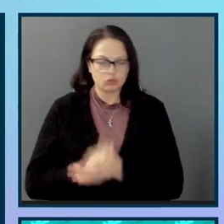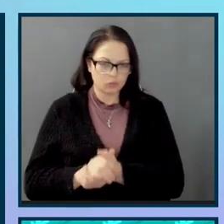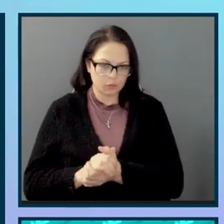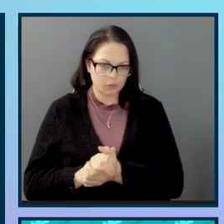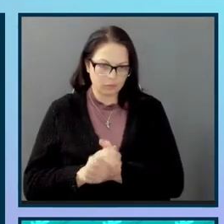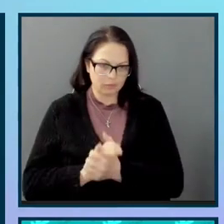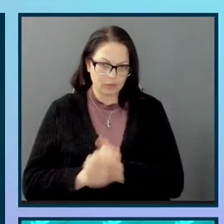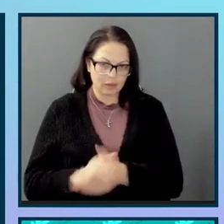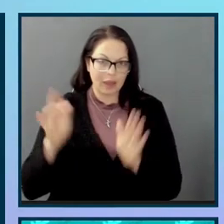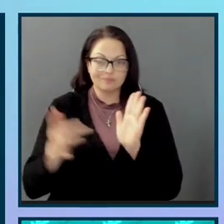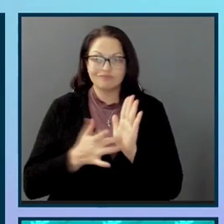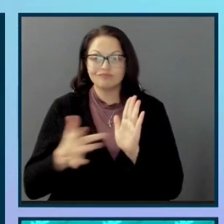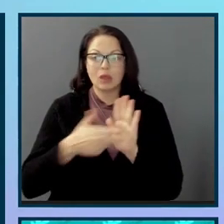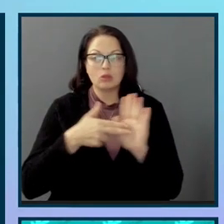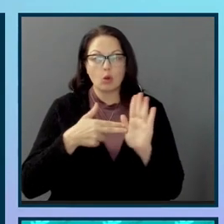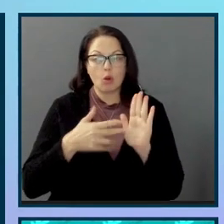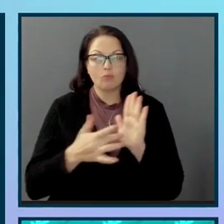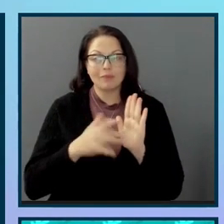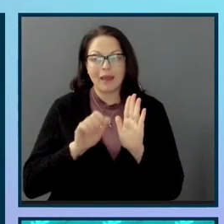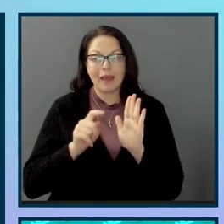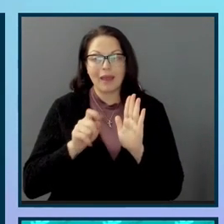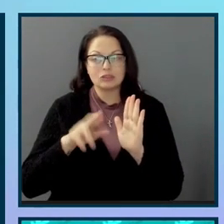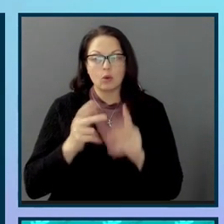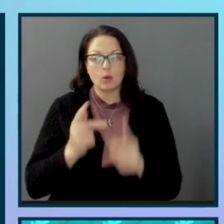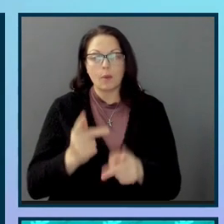logo. I'm pressing enter. I'm back to the